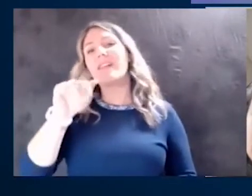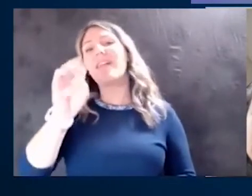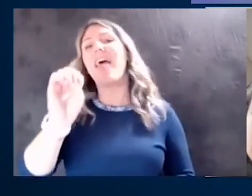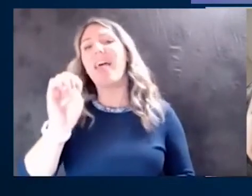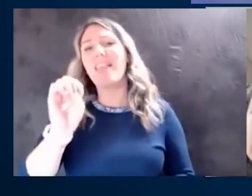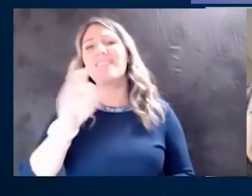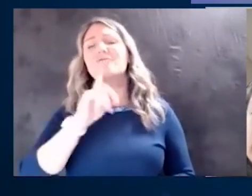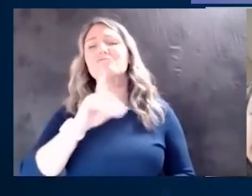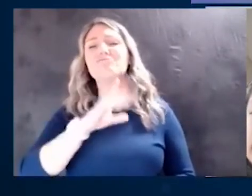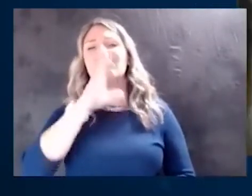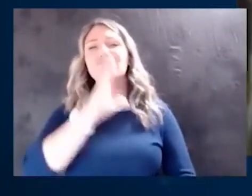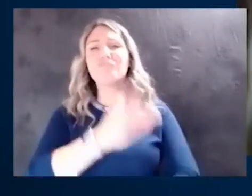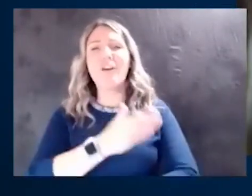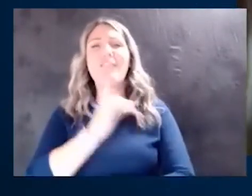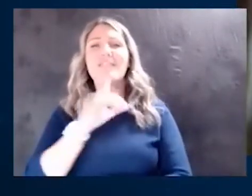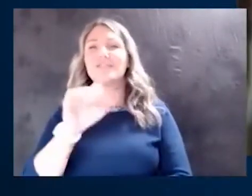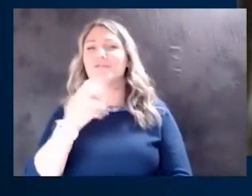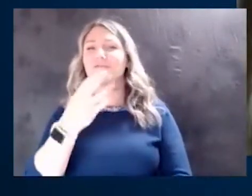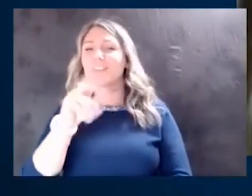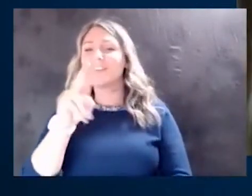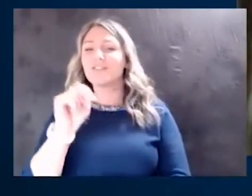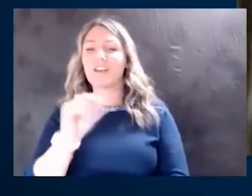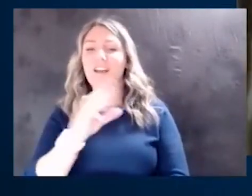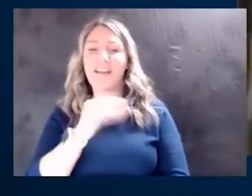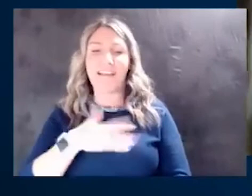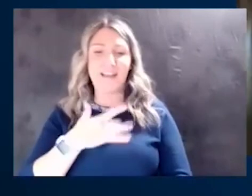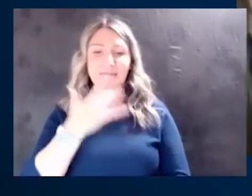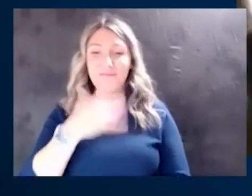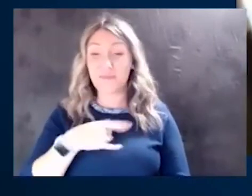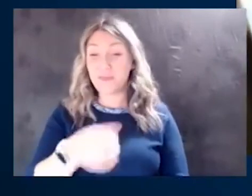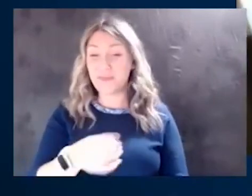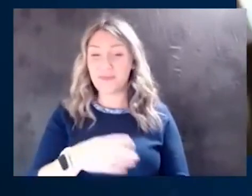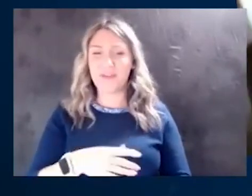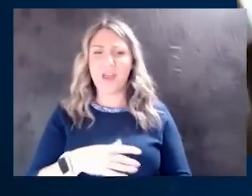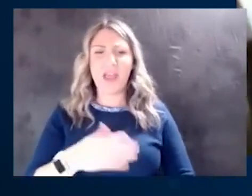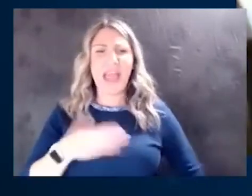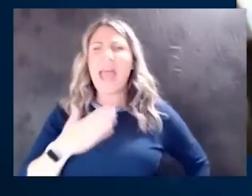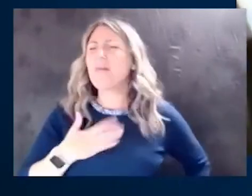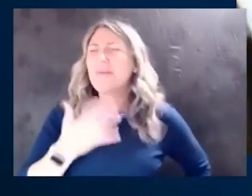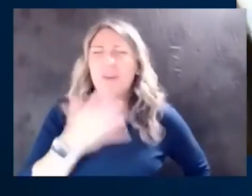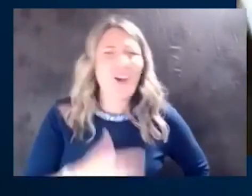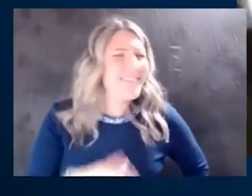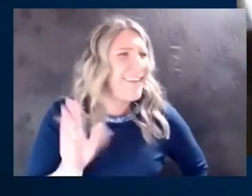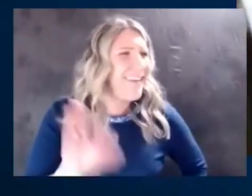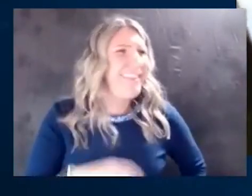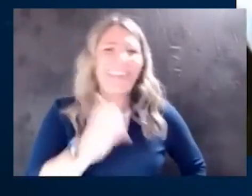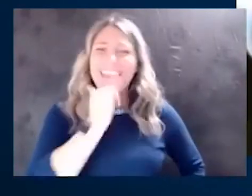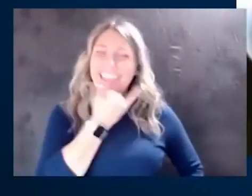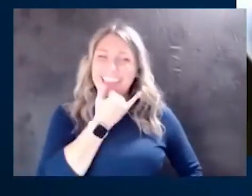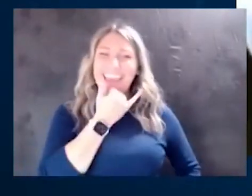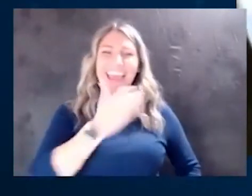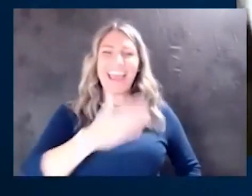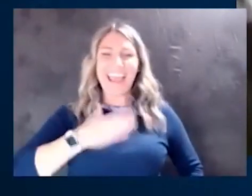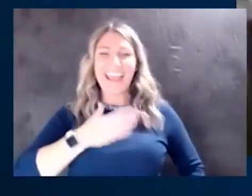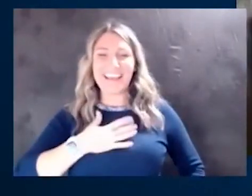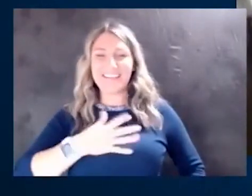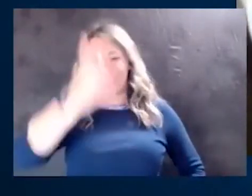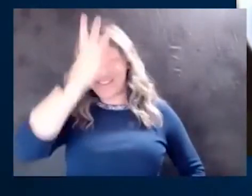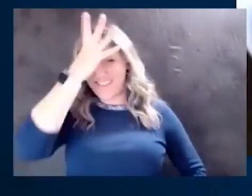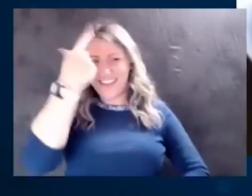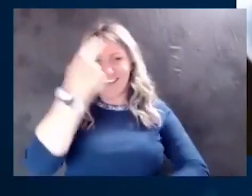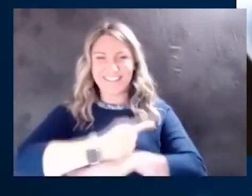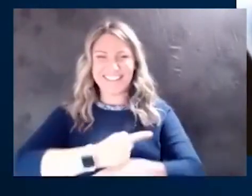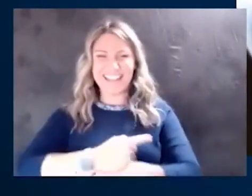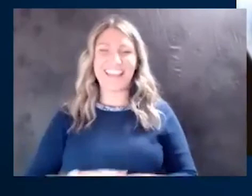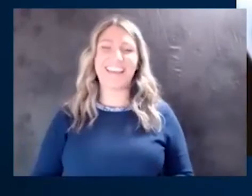Curry. Sean, happy birthday to you. Alice, final thoughts. Happy birthday. Happy Father's Day. Alice, final thoughts.